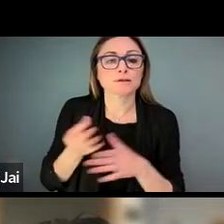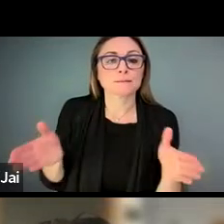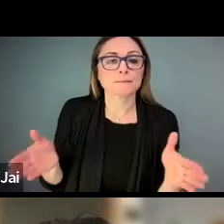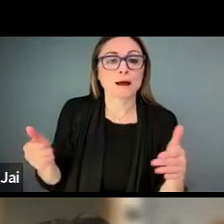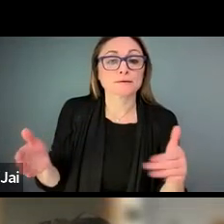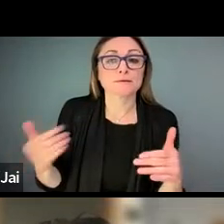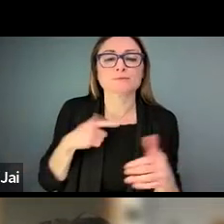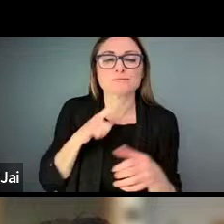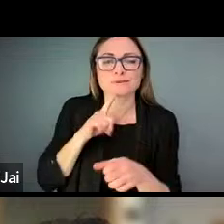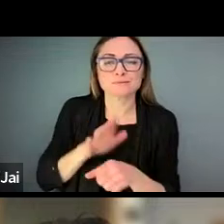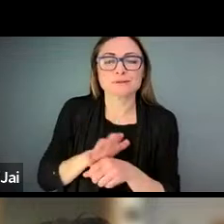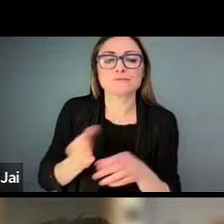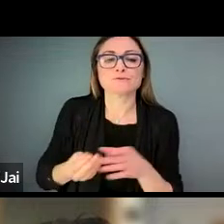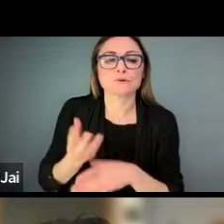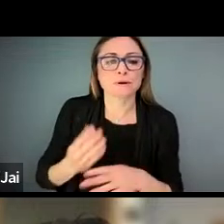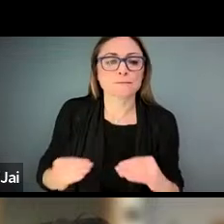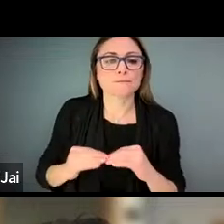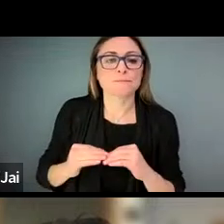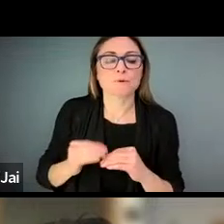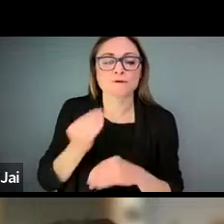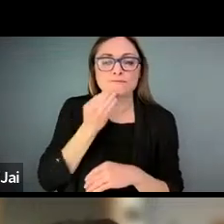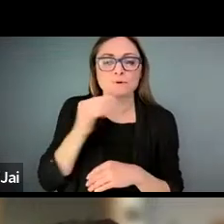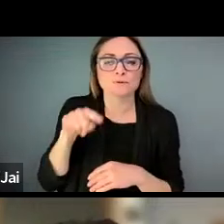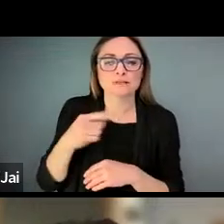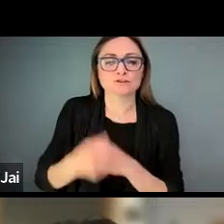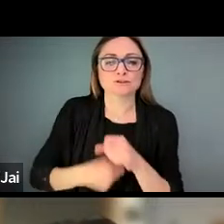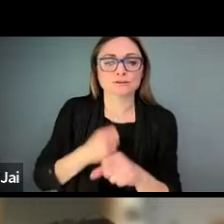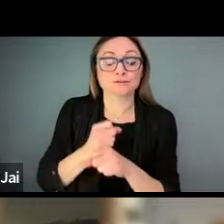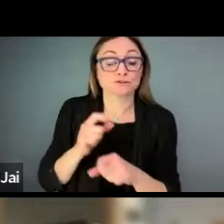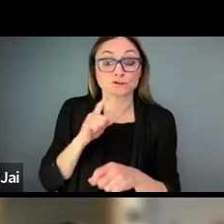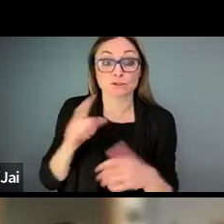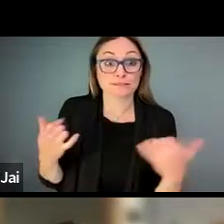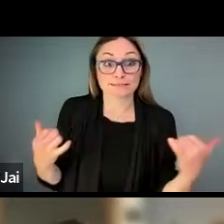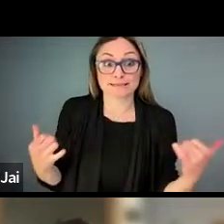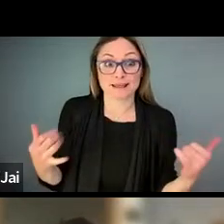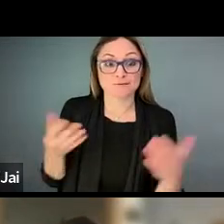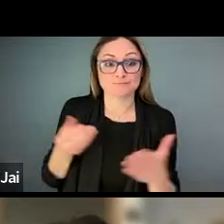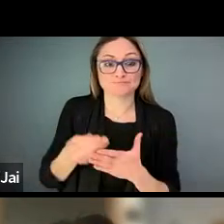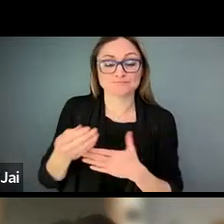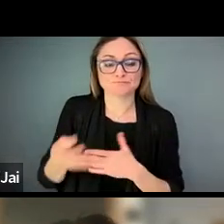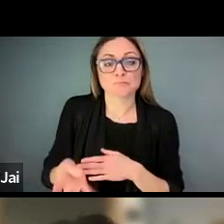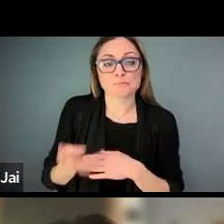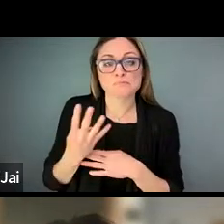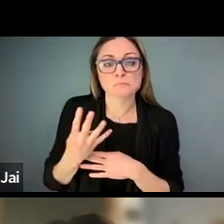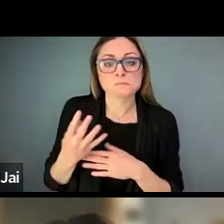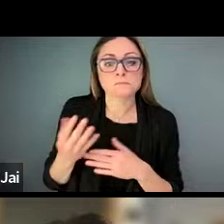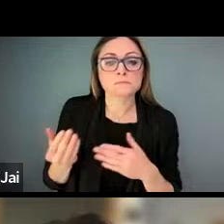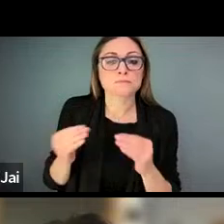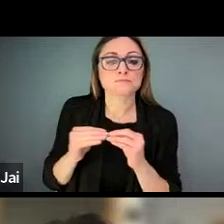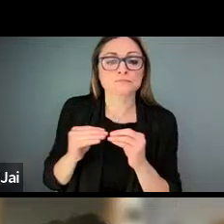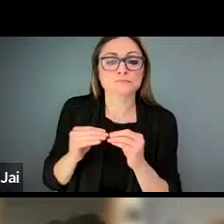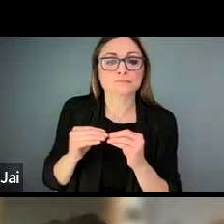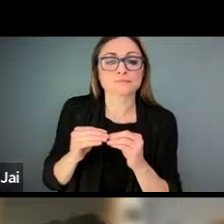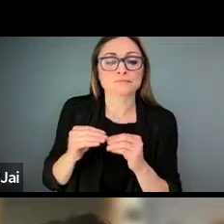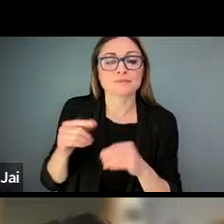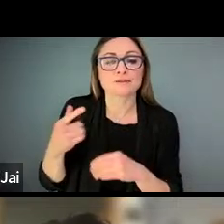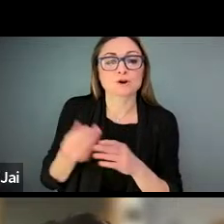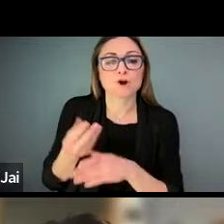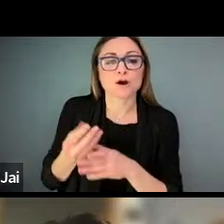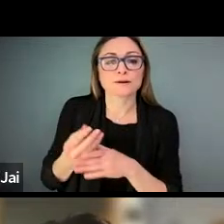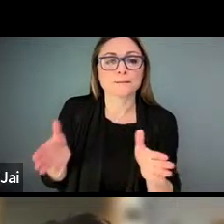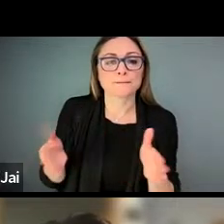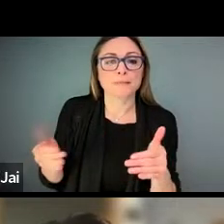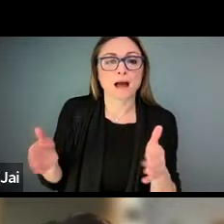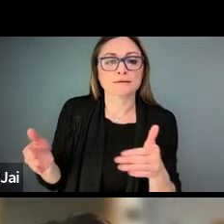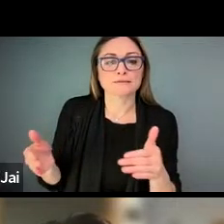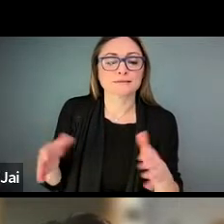food this year. So we just today purchased 4 more garden boxes so that we can be a little bit more organized with